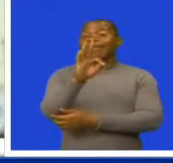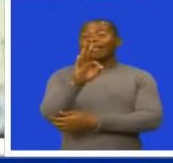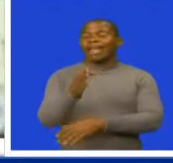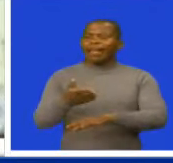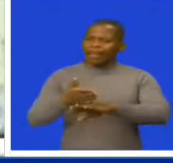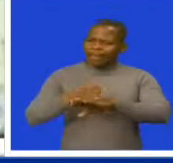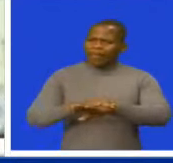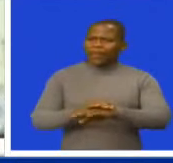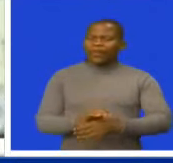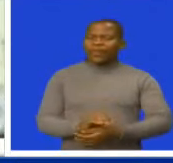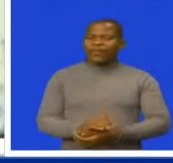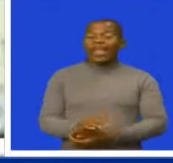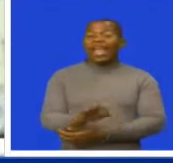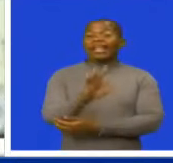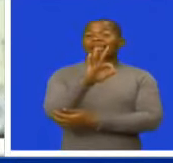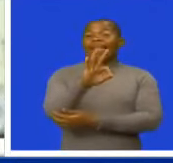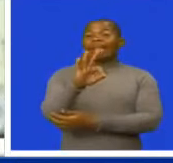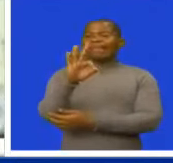sebaphaliseleke kunakekelwa.